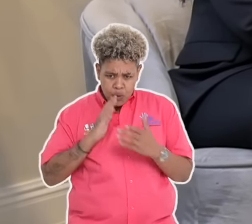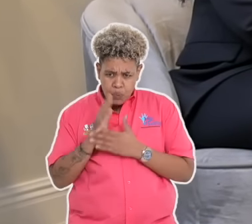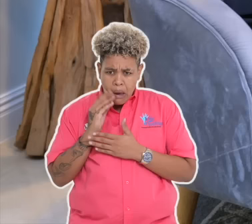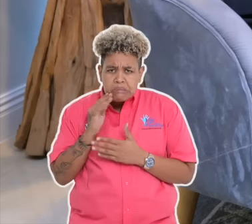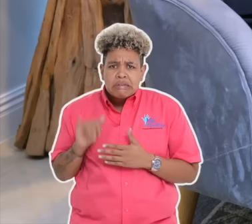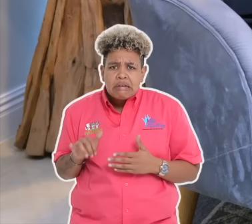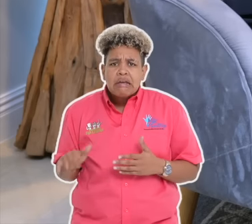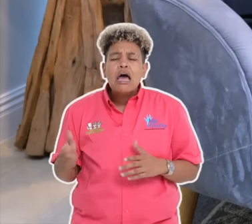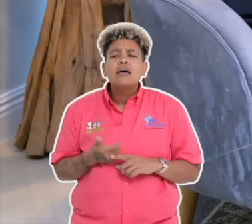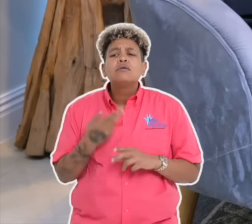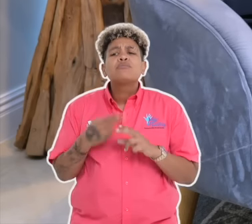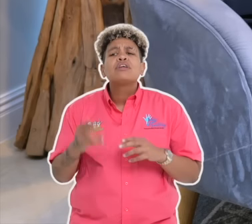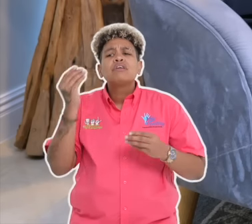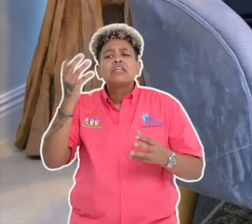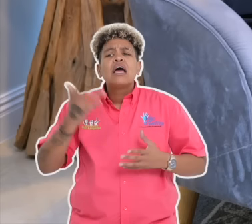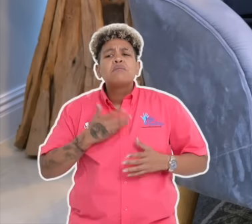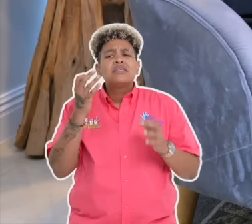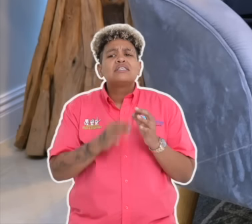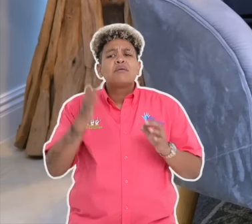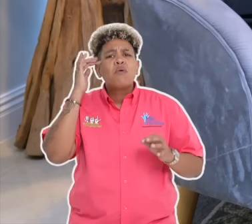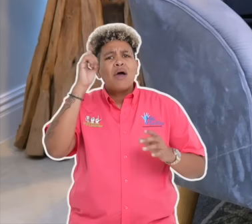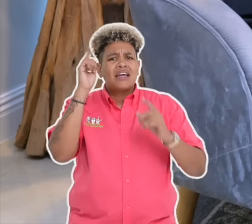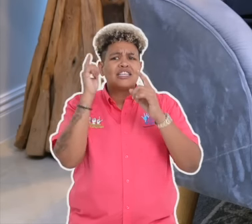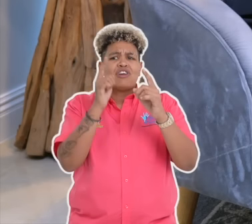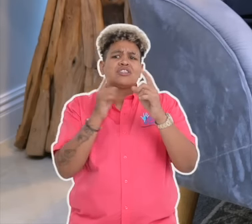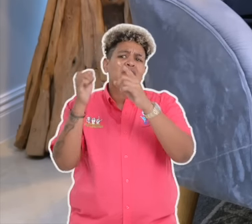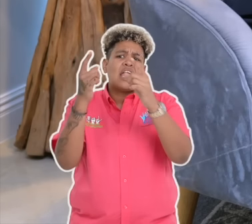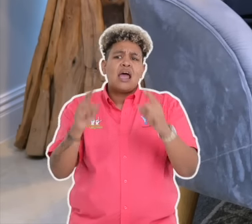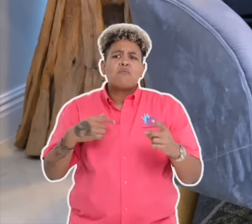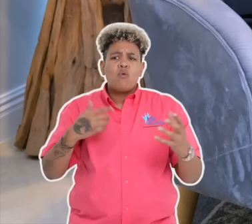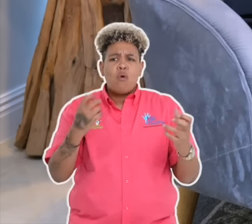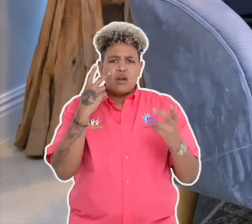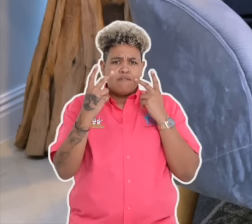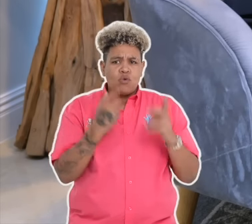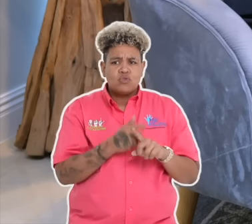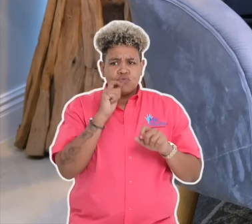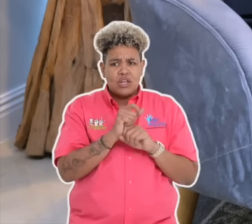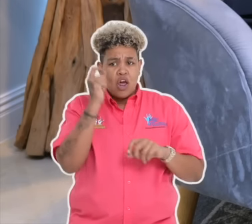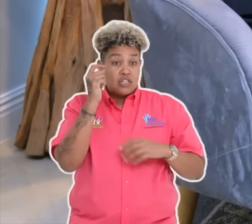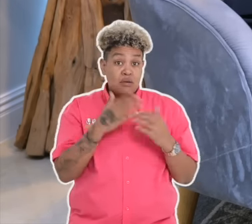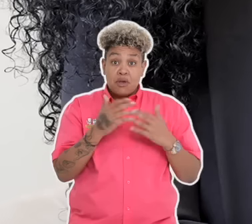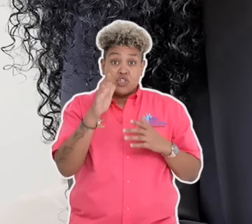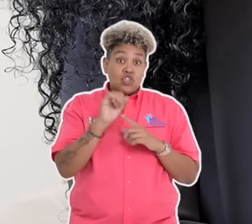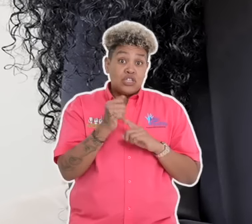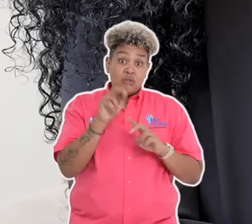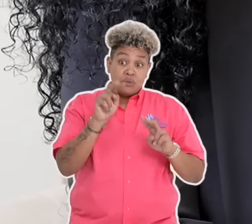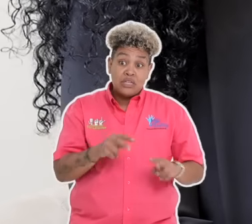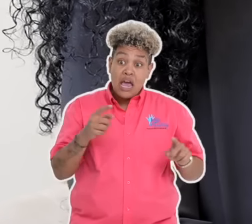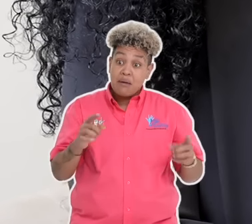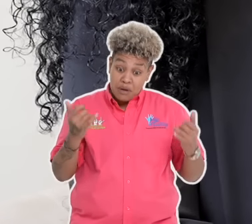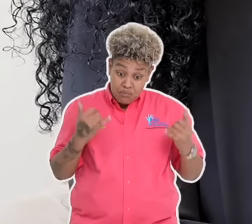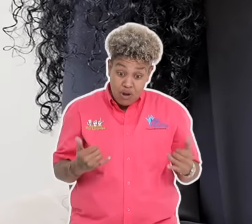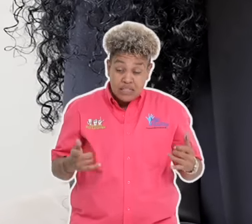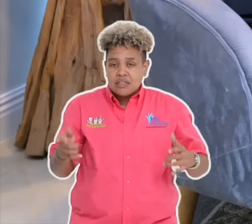been through. Briefly tell me, simply because this is Redirection and we want our viewers to understand that no matter what your